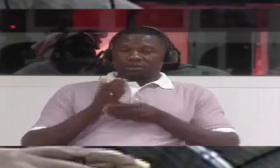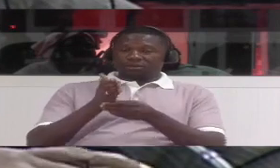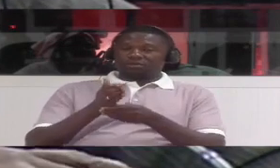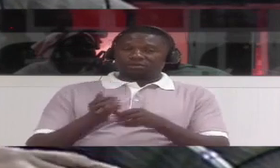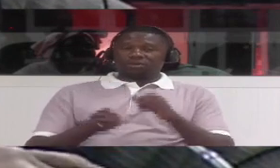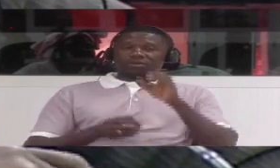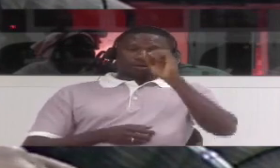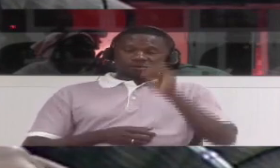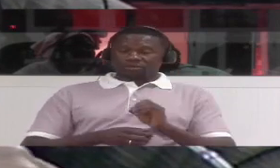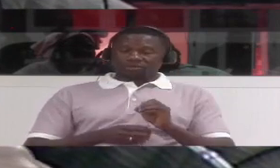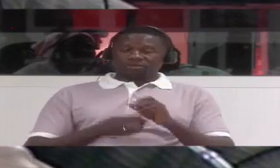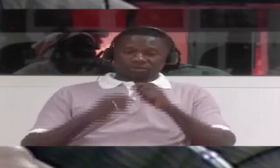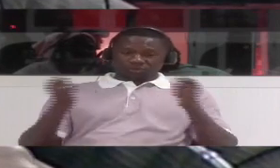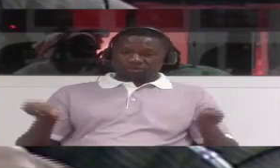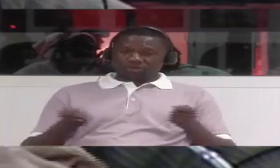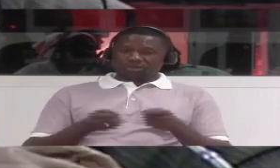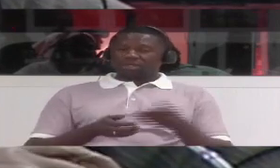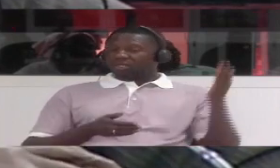Liberia. And